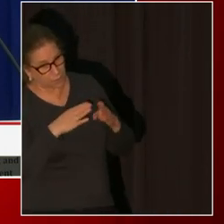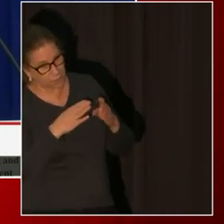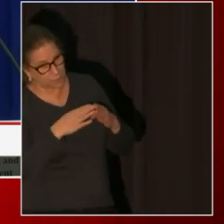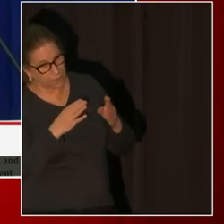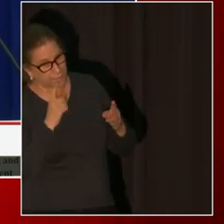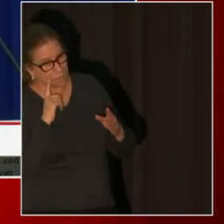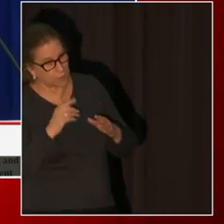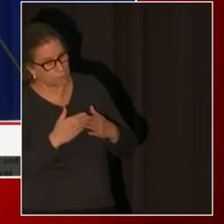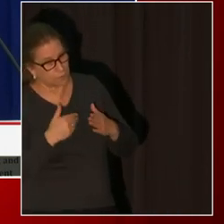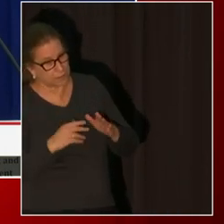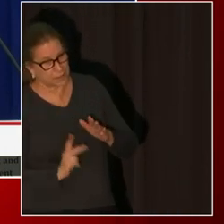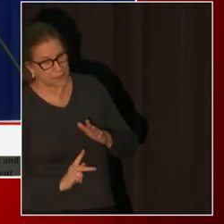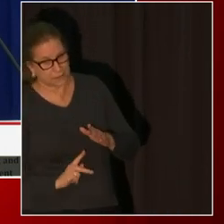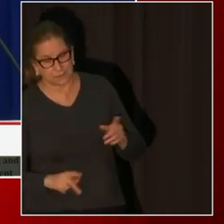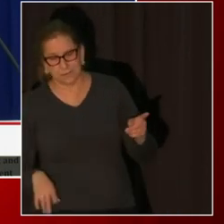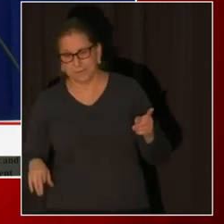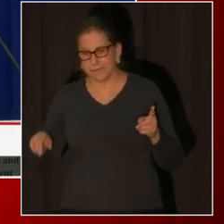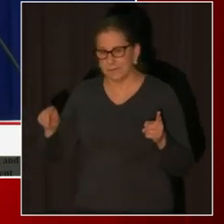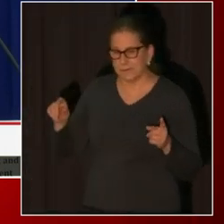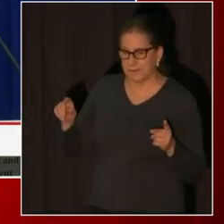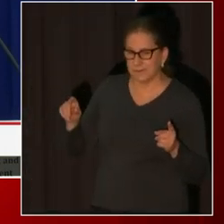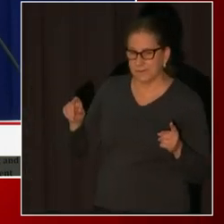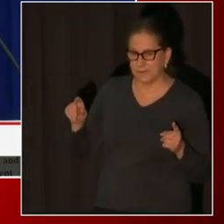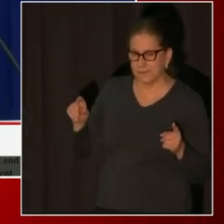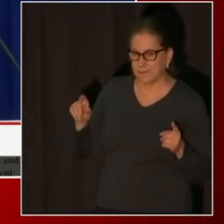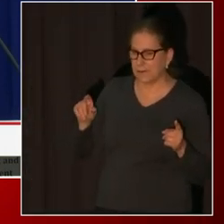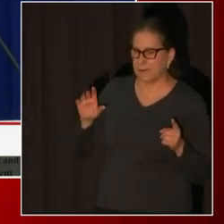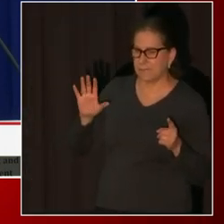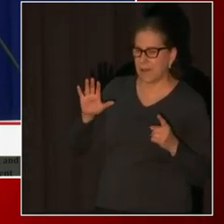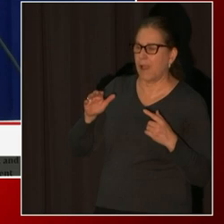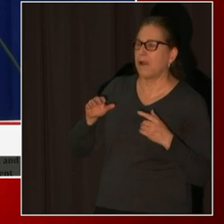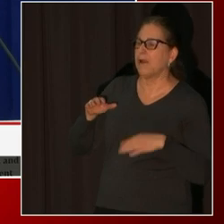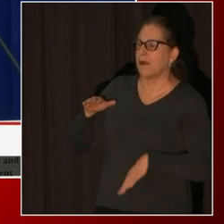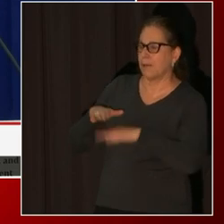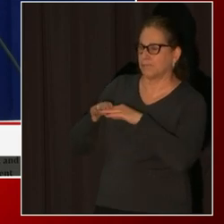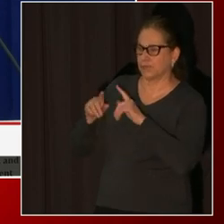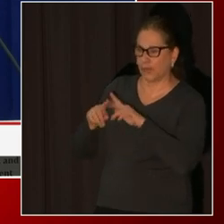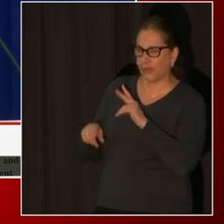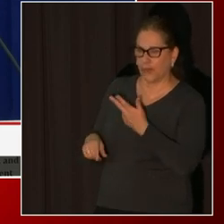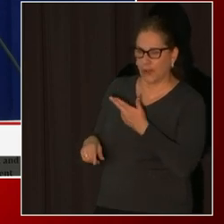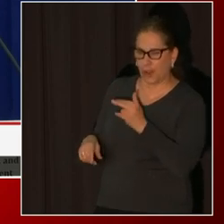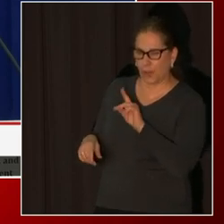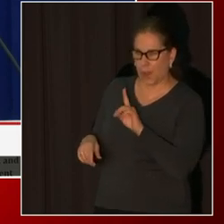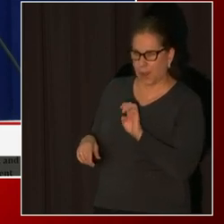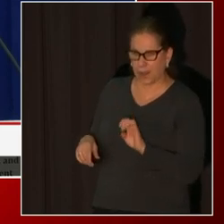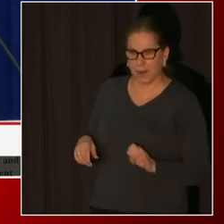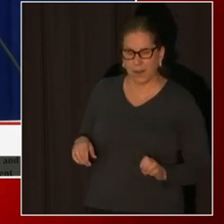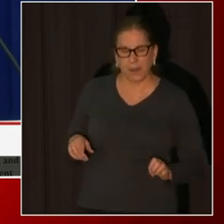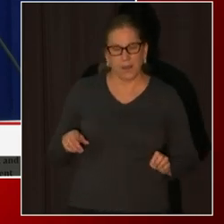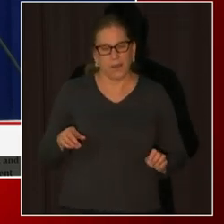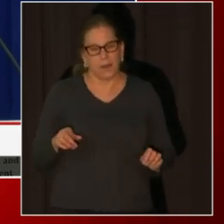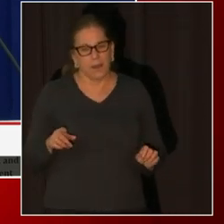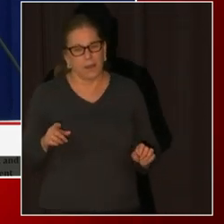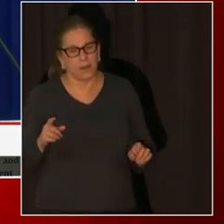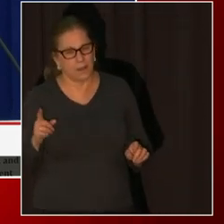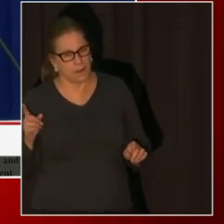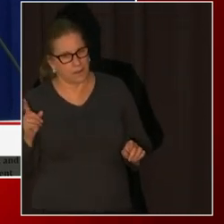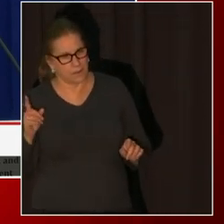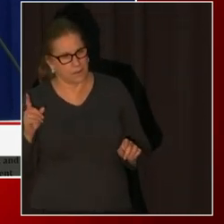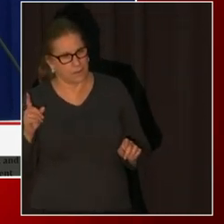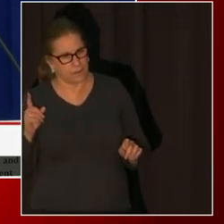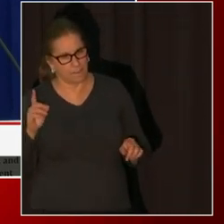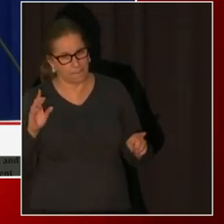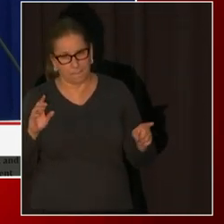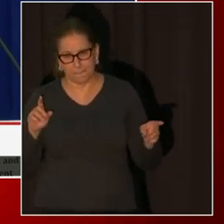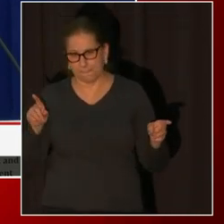slots, with the exception of Bowen, which will have 20 0 to 3 and 36 pre-K